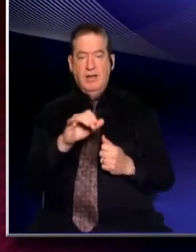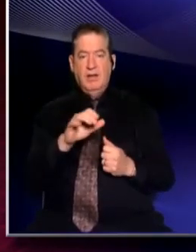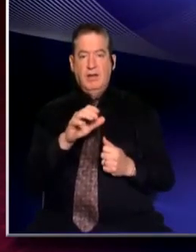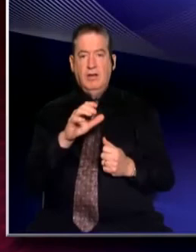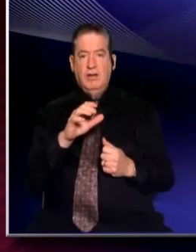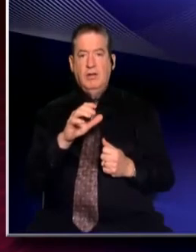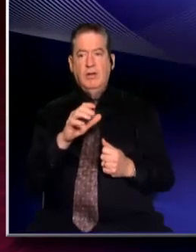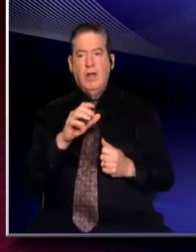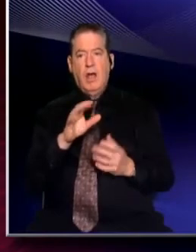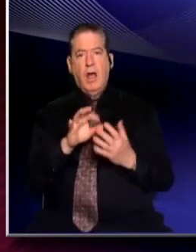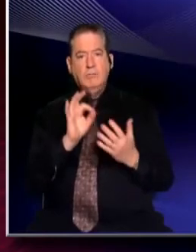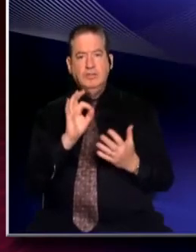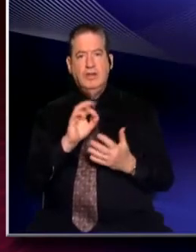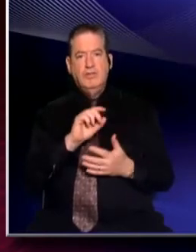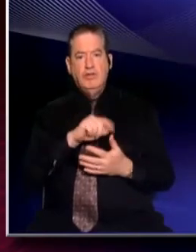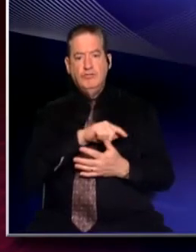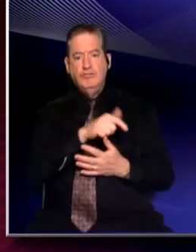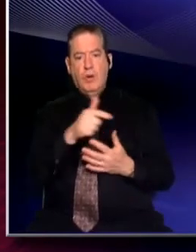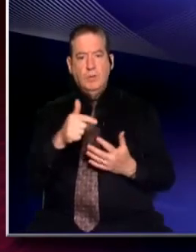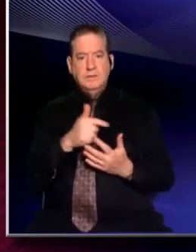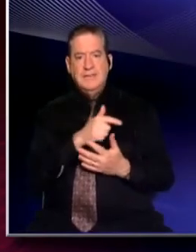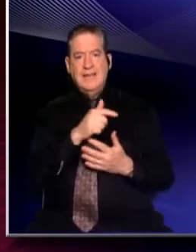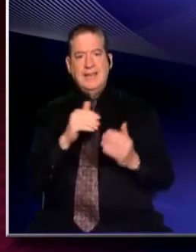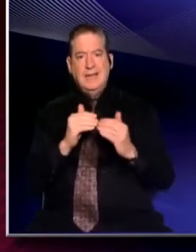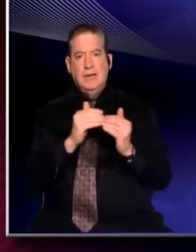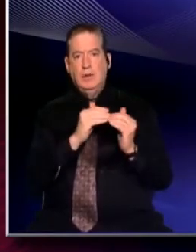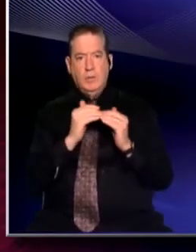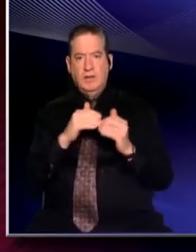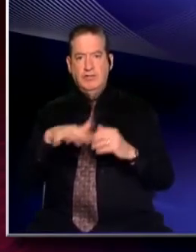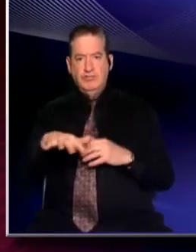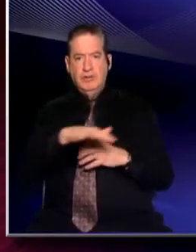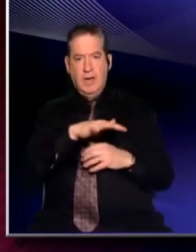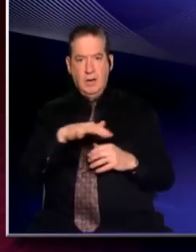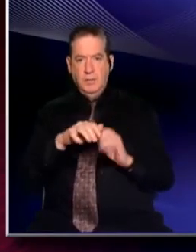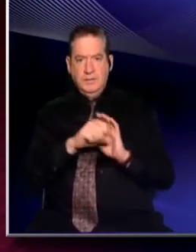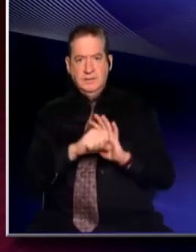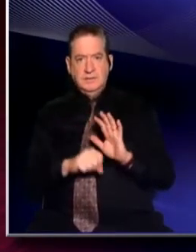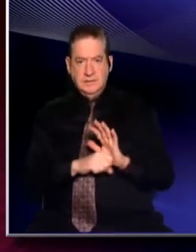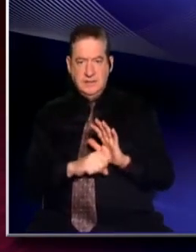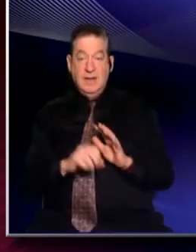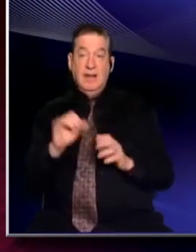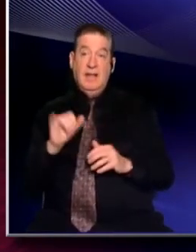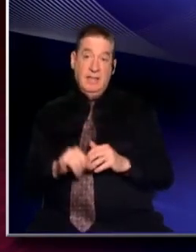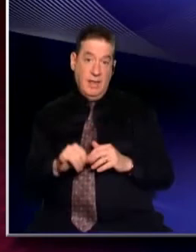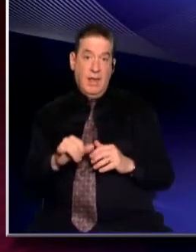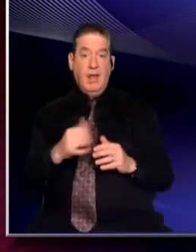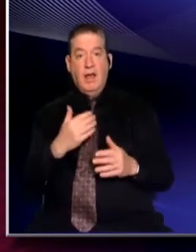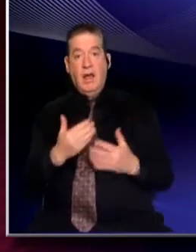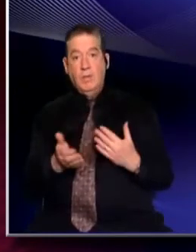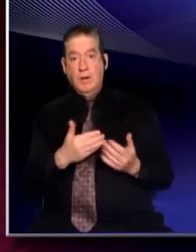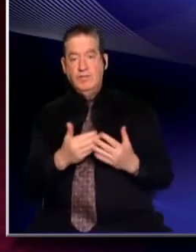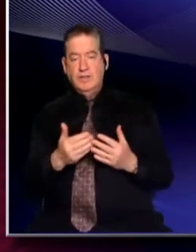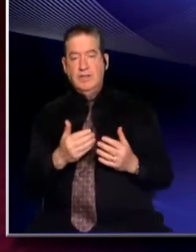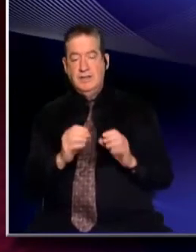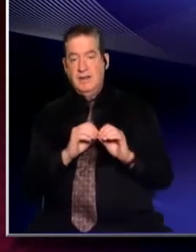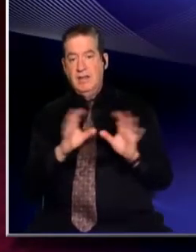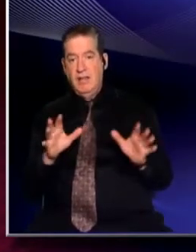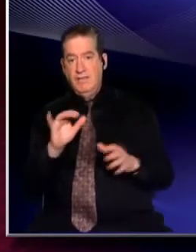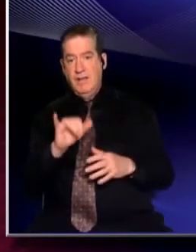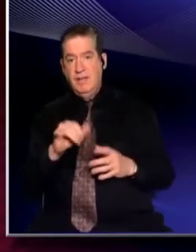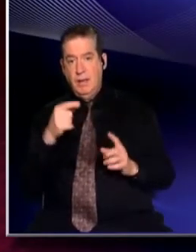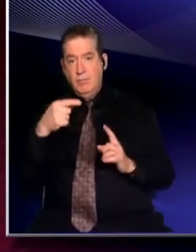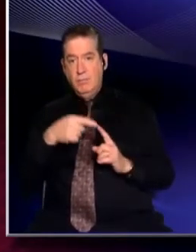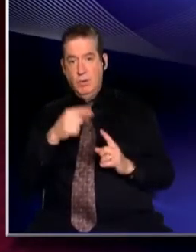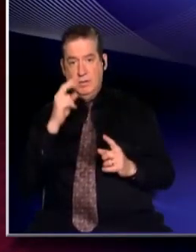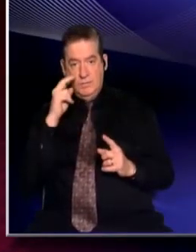so, was the option of rotating equally around the state. So that was that. However, to clarify that point of view, I asked a